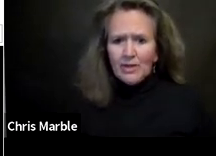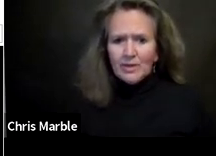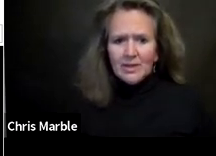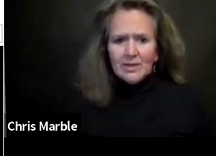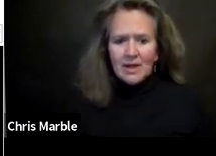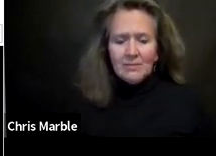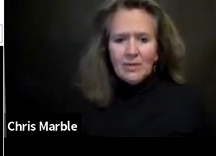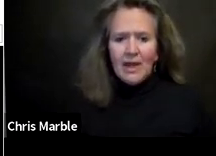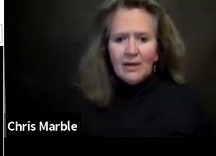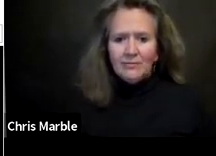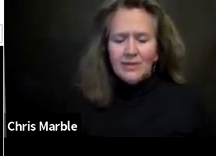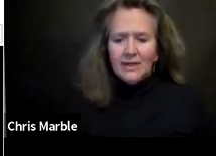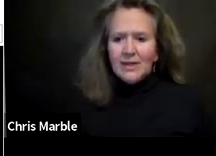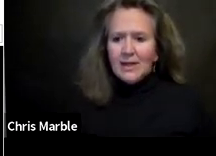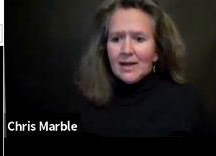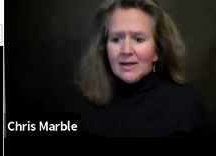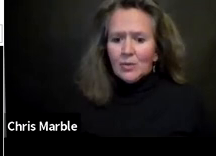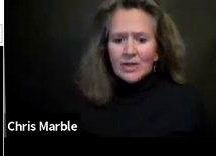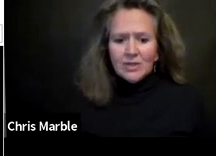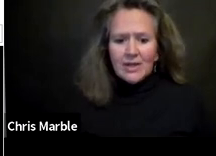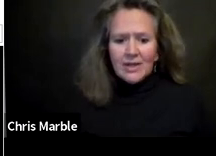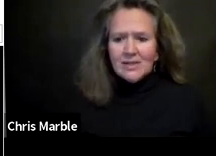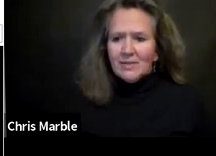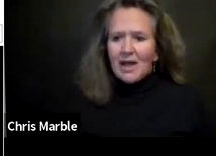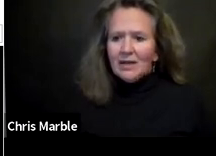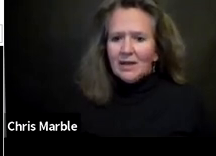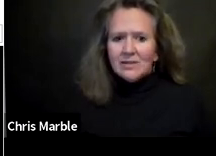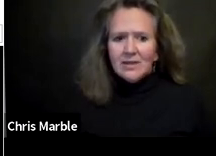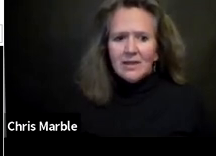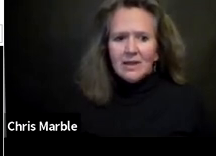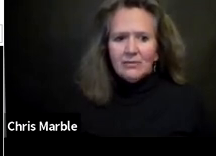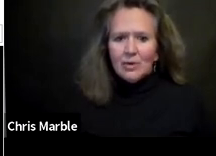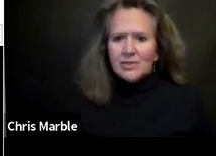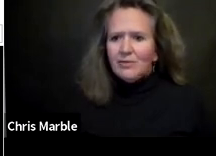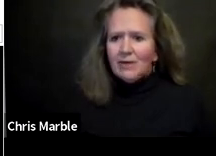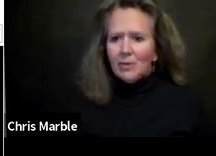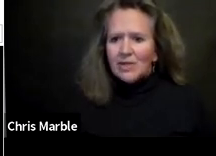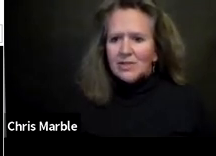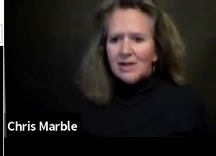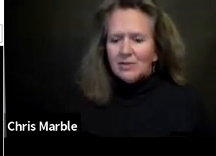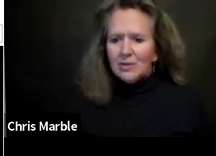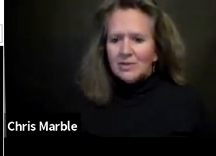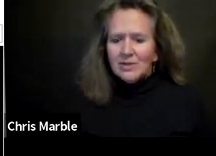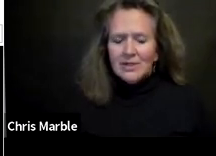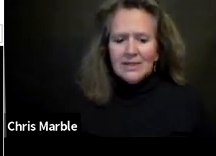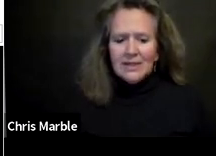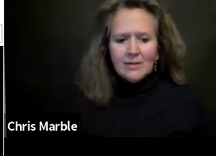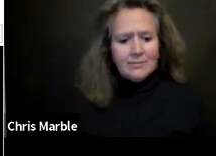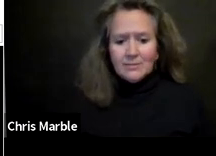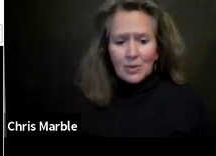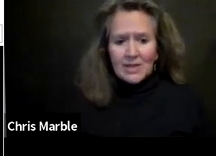the PowerPoint within the time that we have. We're going to try to hit some of the highlights. And then, of course, if you have questions afterwards,